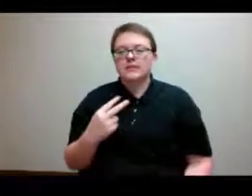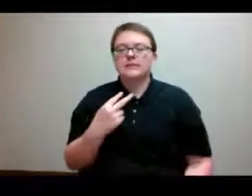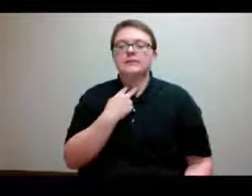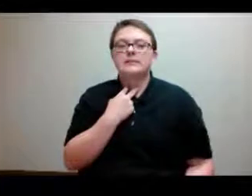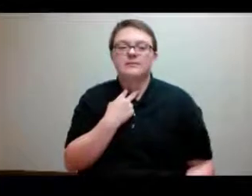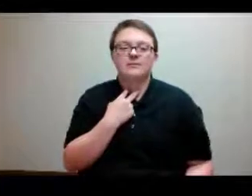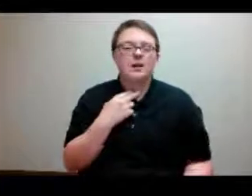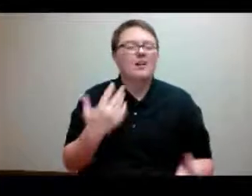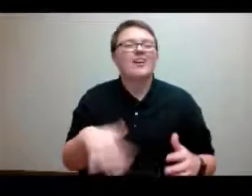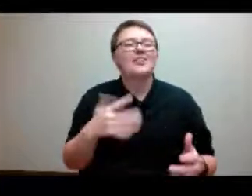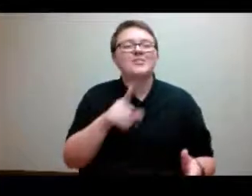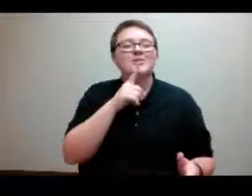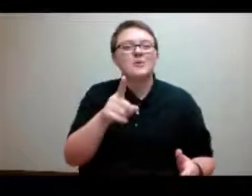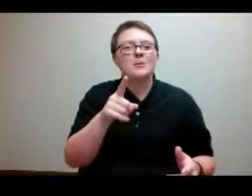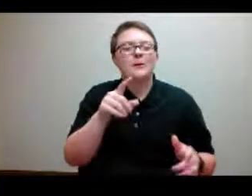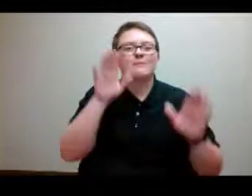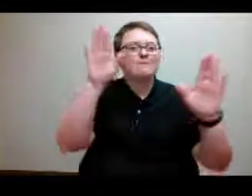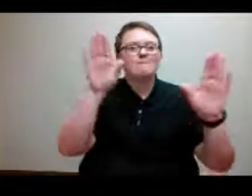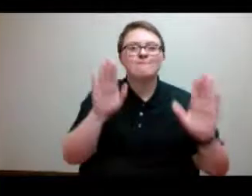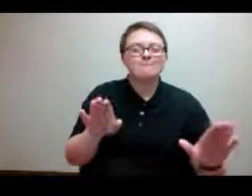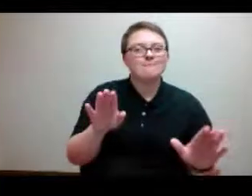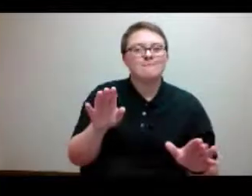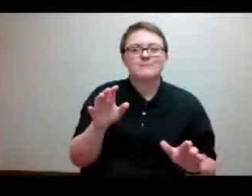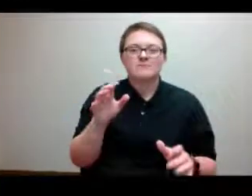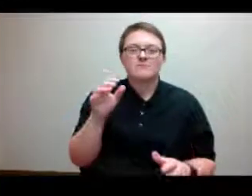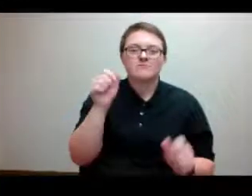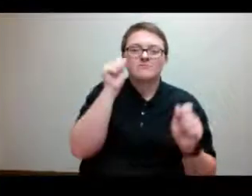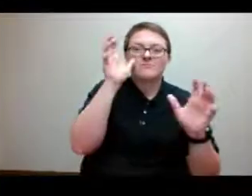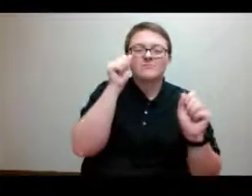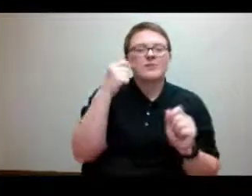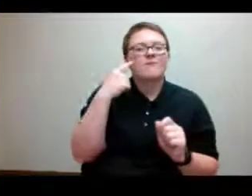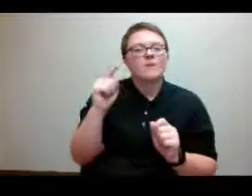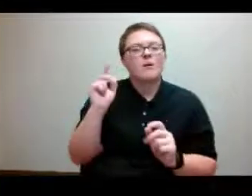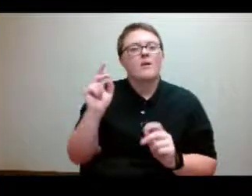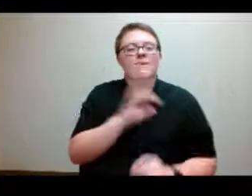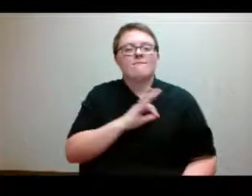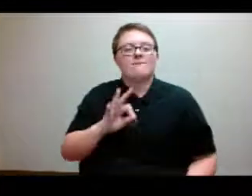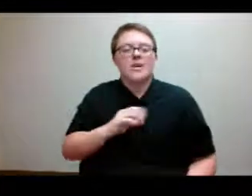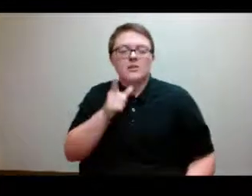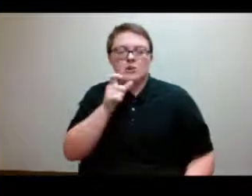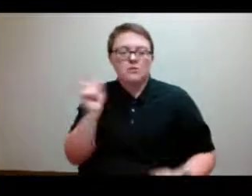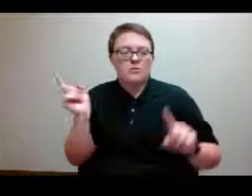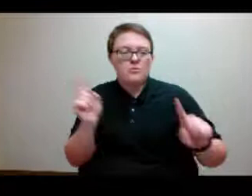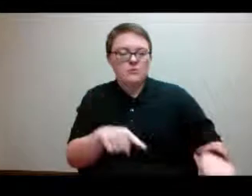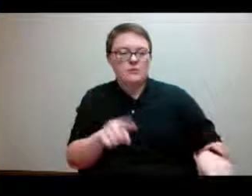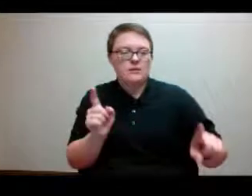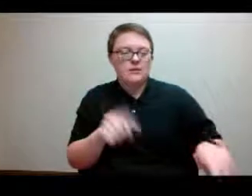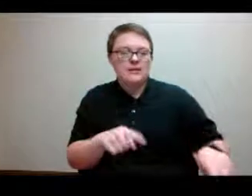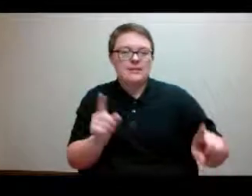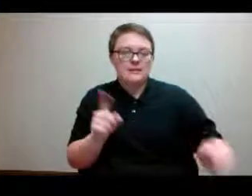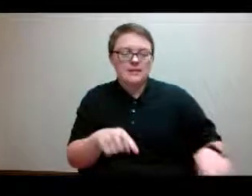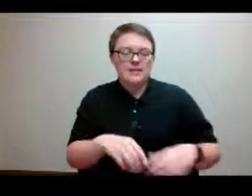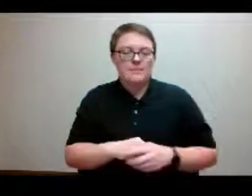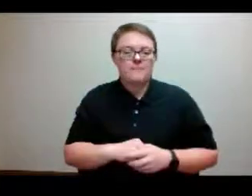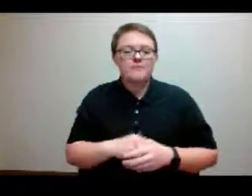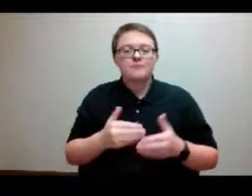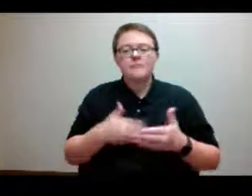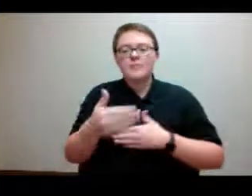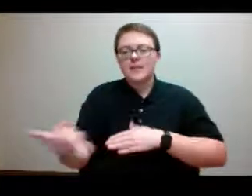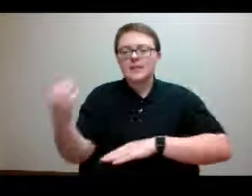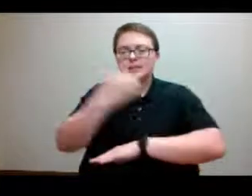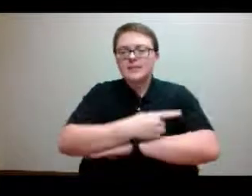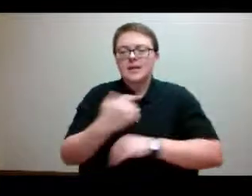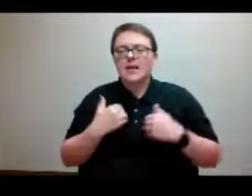inspirational for our faculty that were in attendance. And then the next day we had a